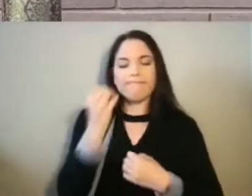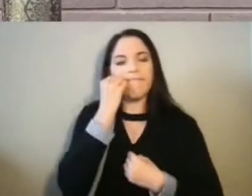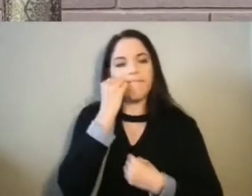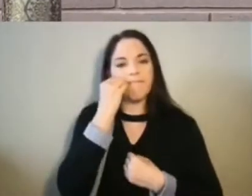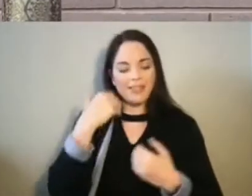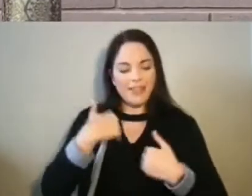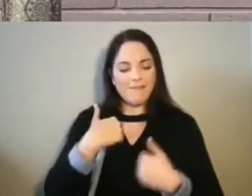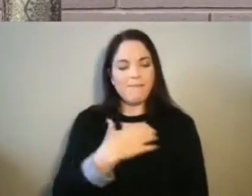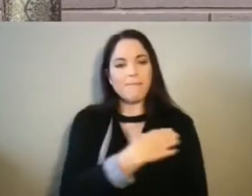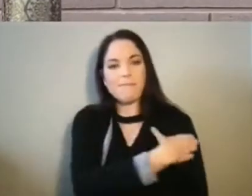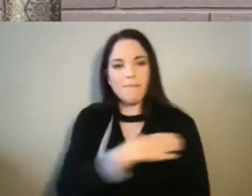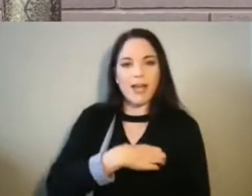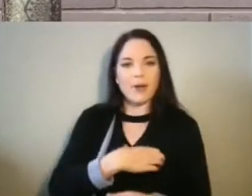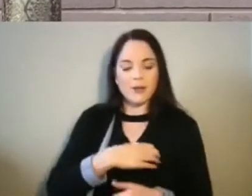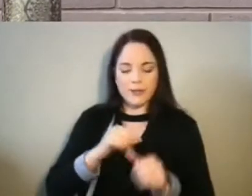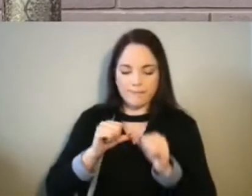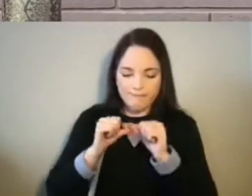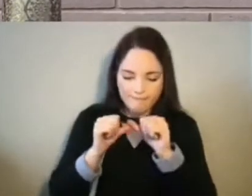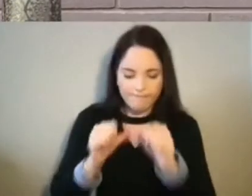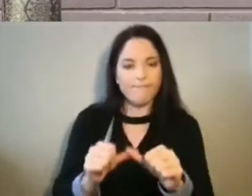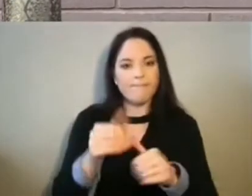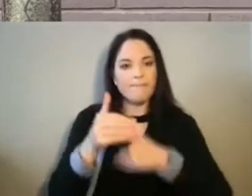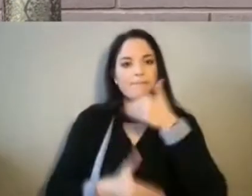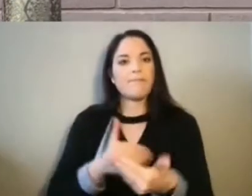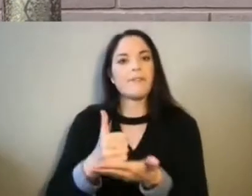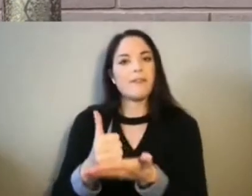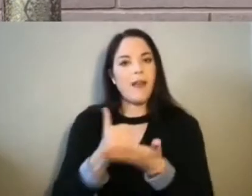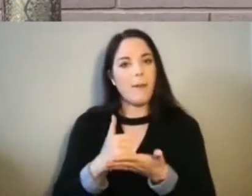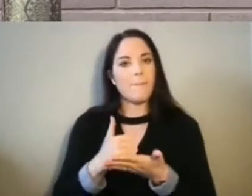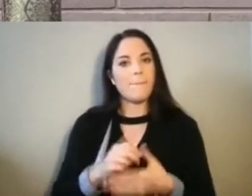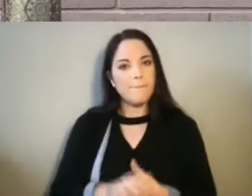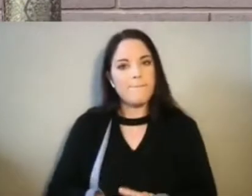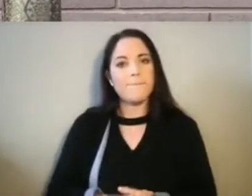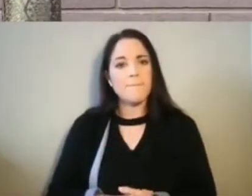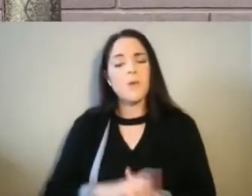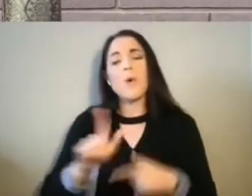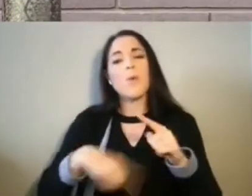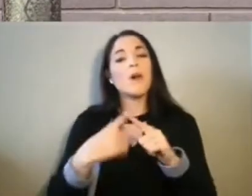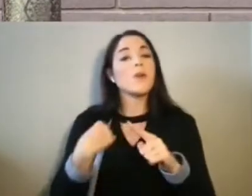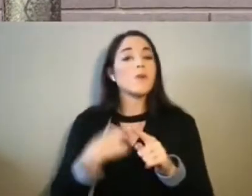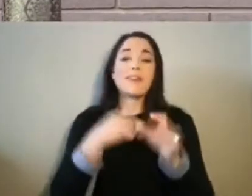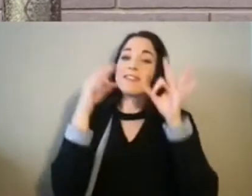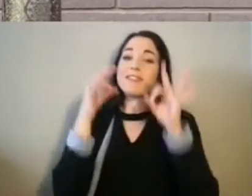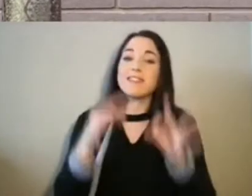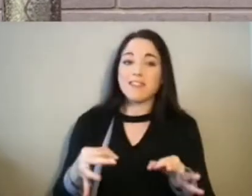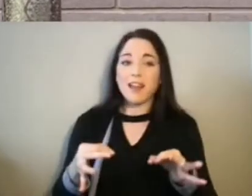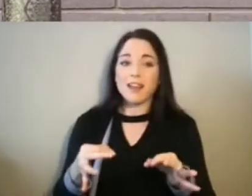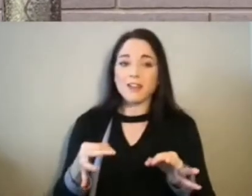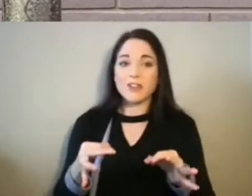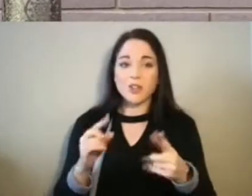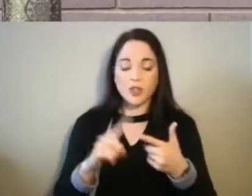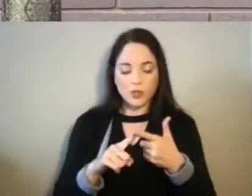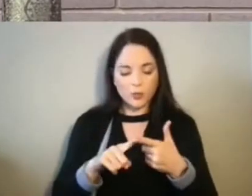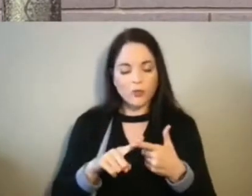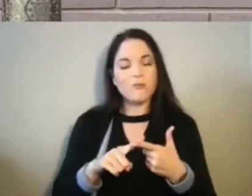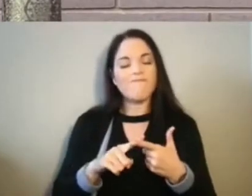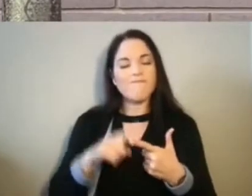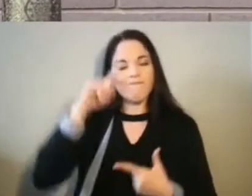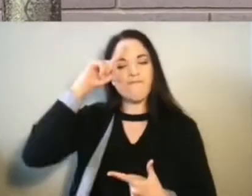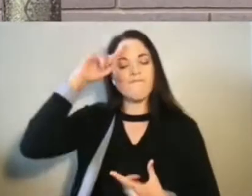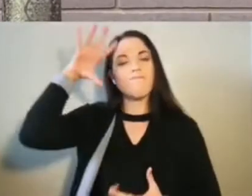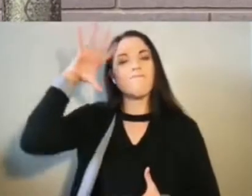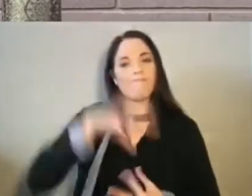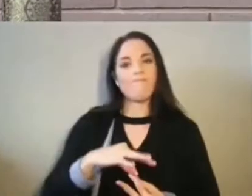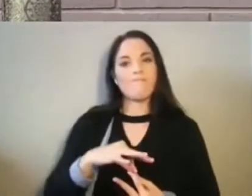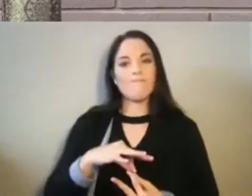freedom. It's the border-free spirit reaching all the way to our hearts and to our souls. We are free